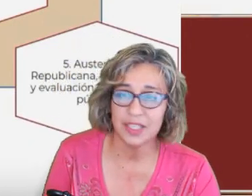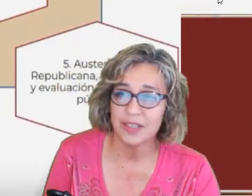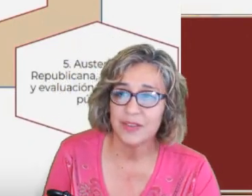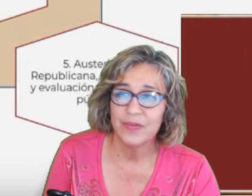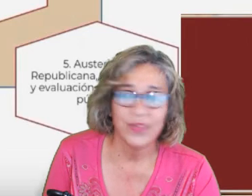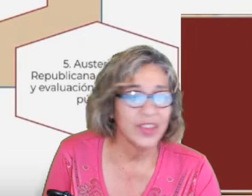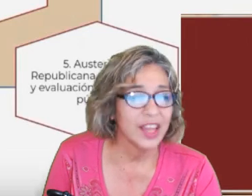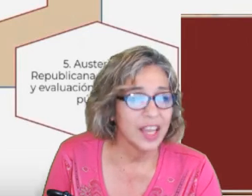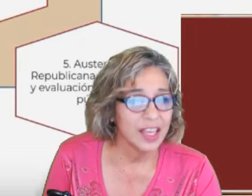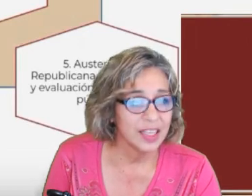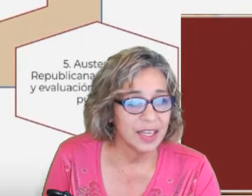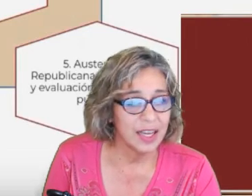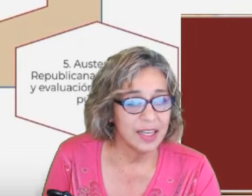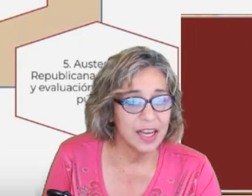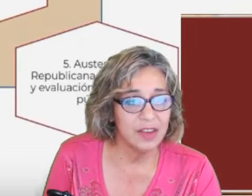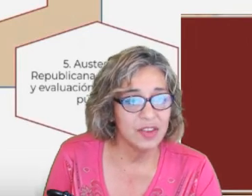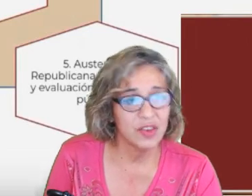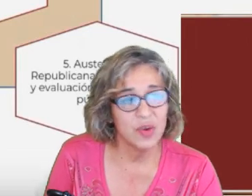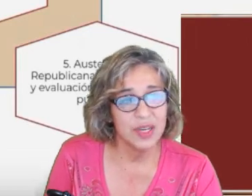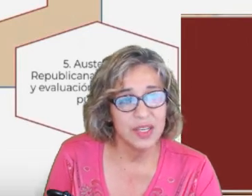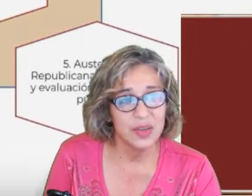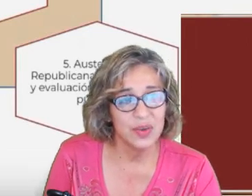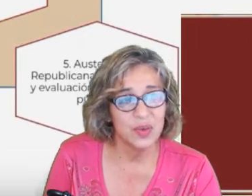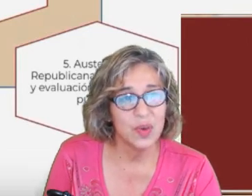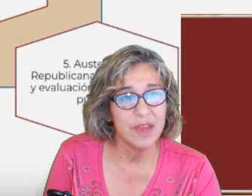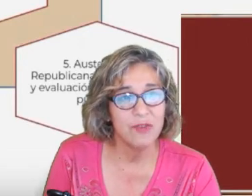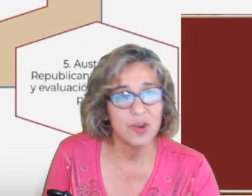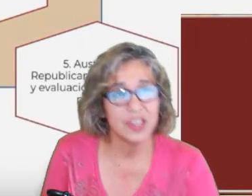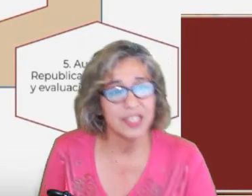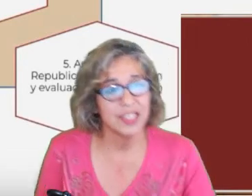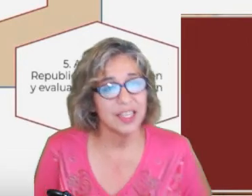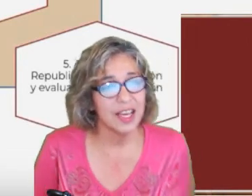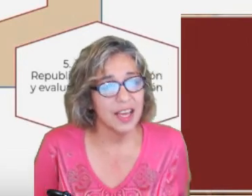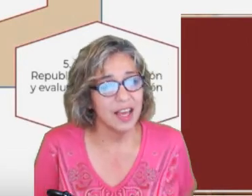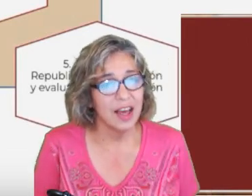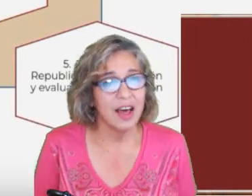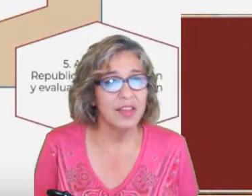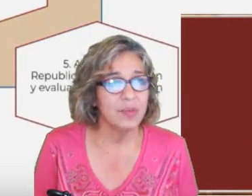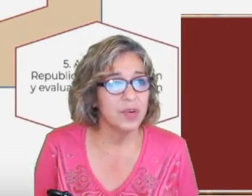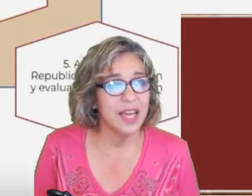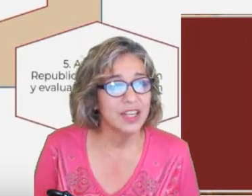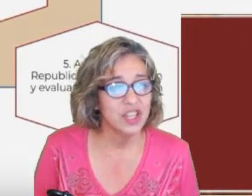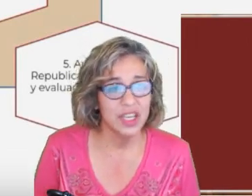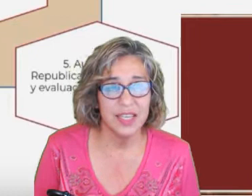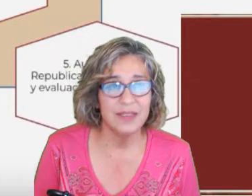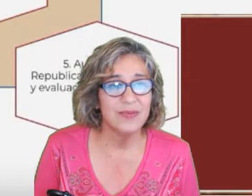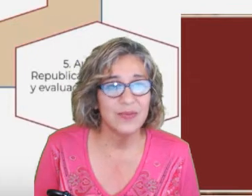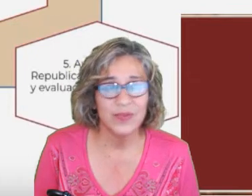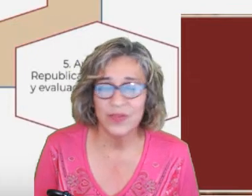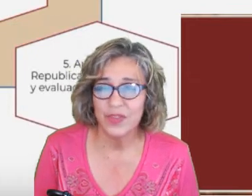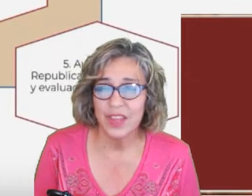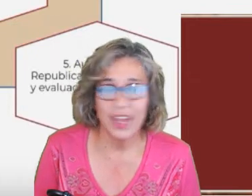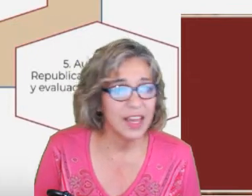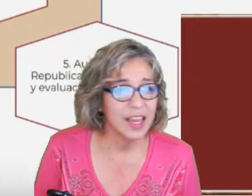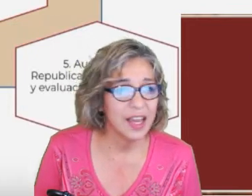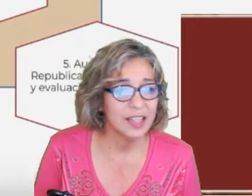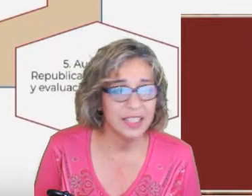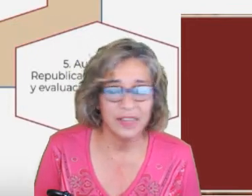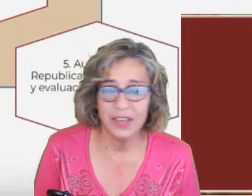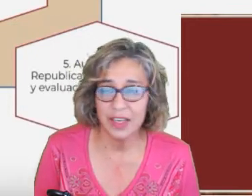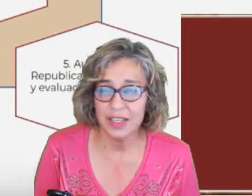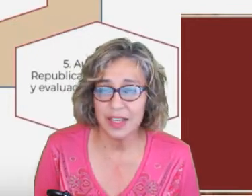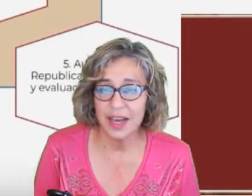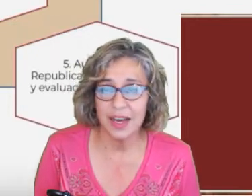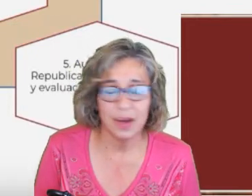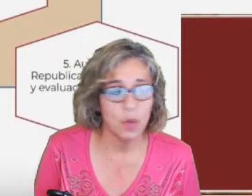jobs. And now they're going to reinforce the protection, a